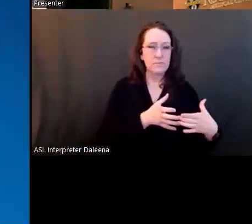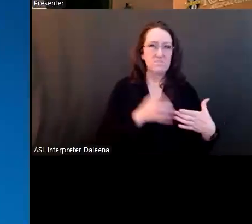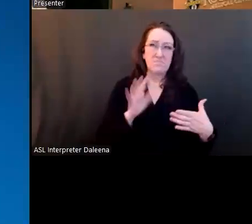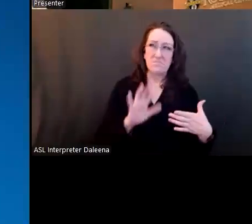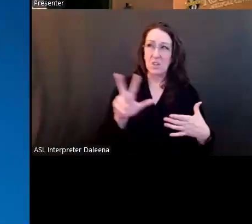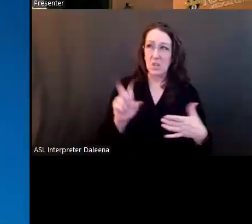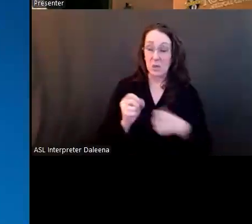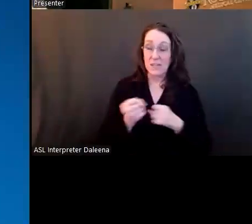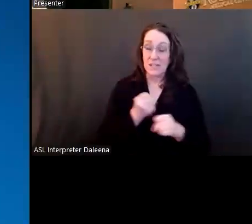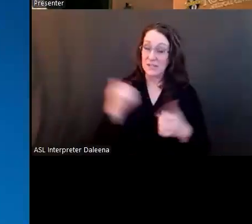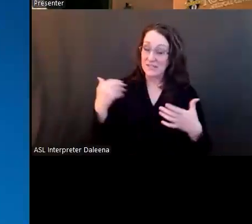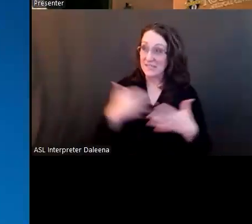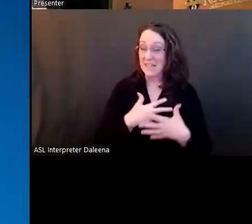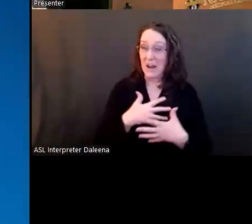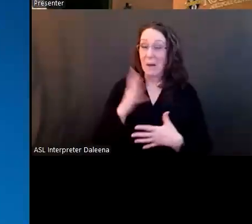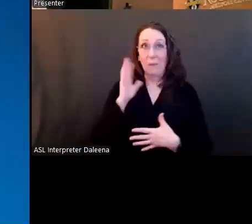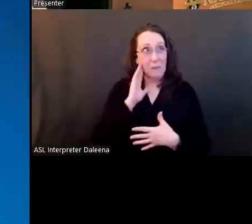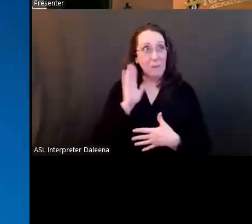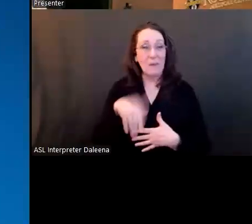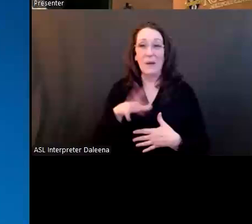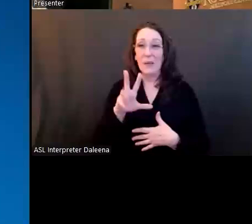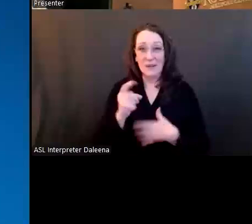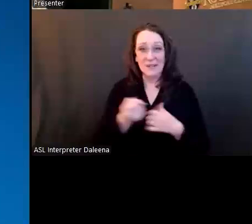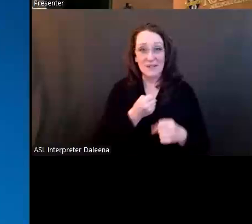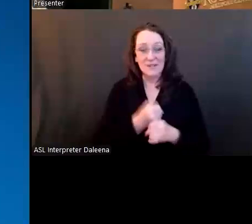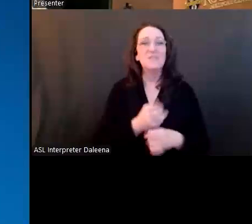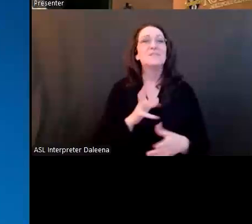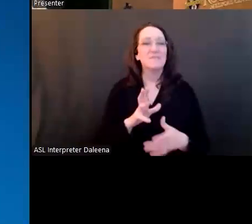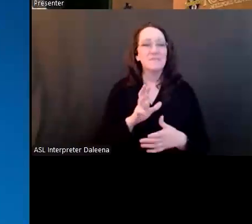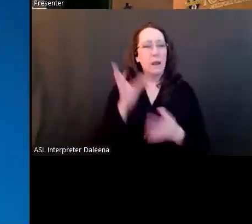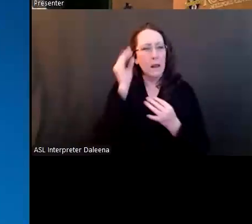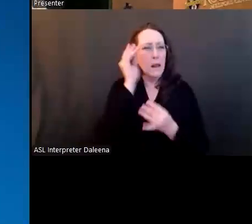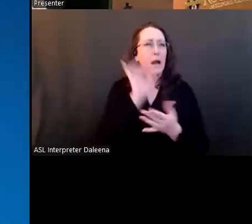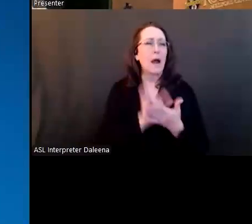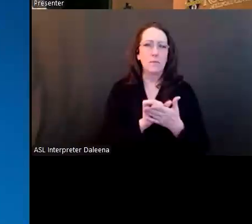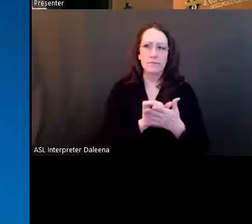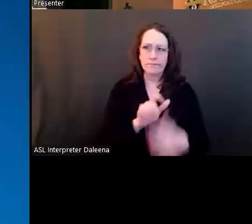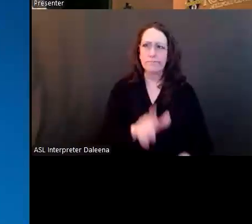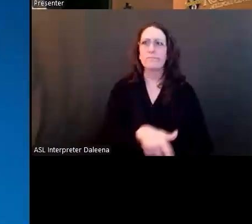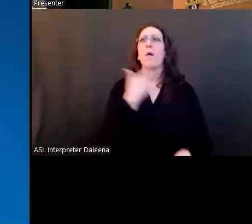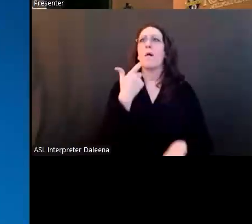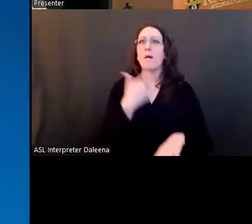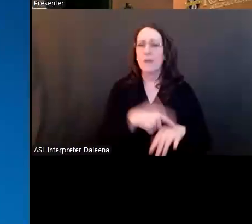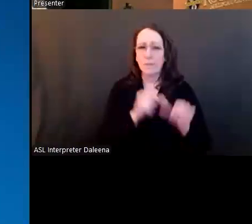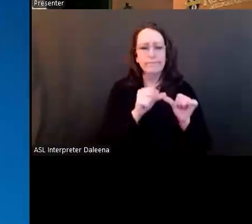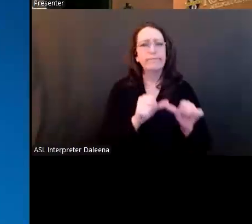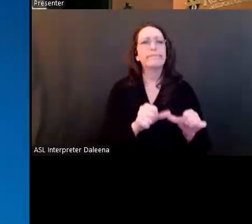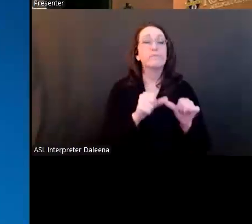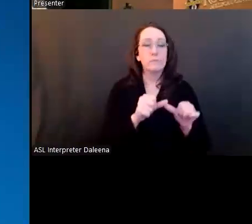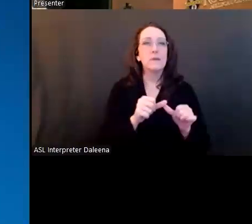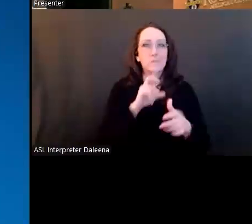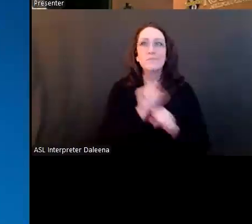years, which is scary, we have been thinking about something like this for that long of a time, and now we're realizing